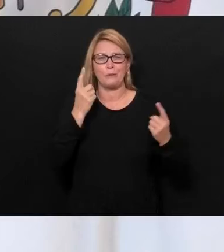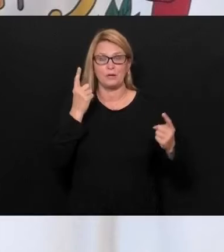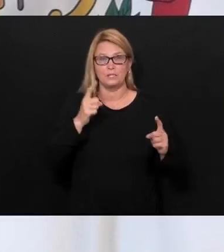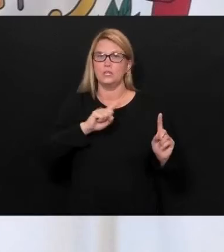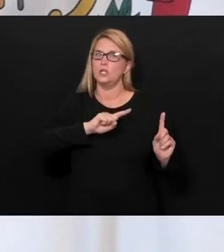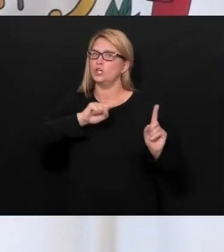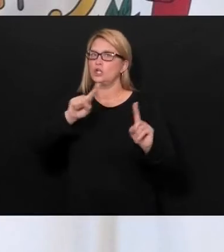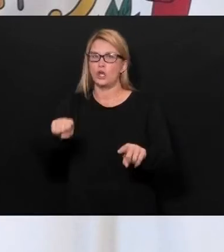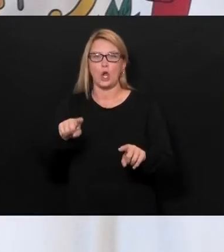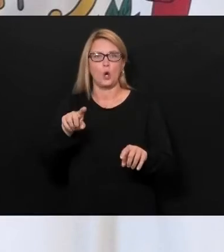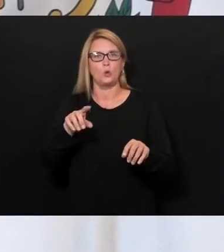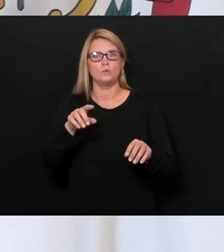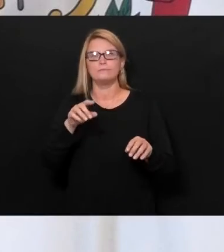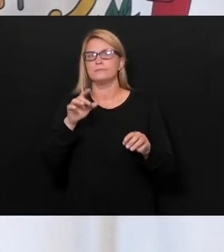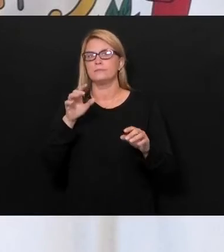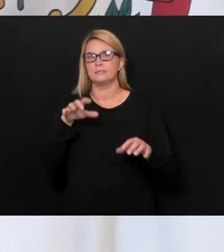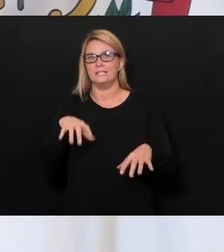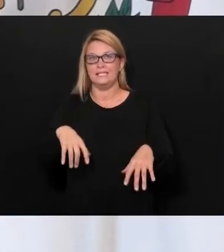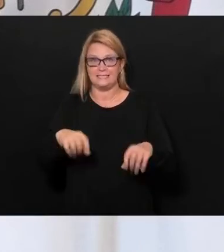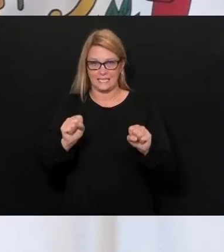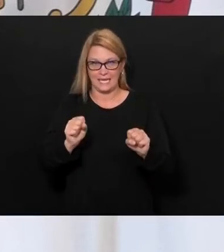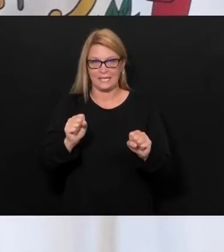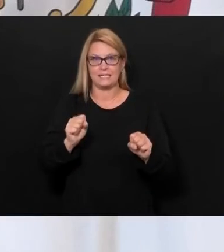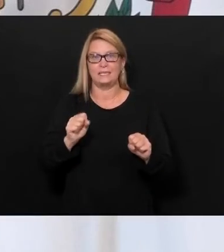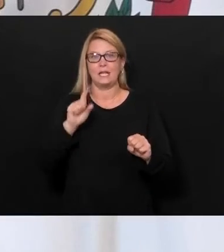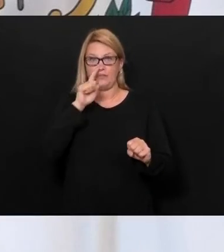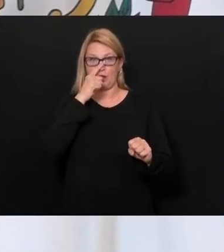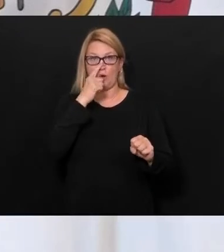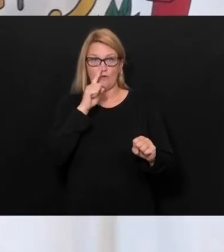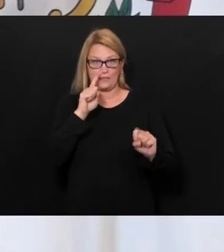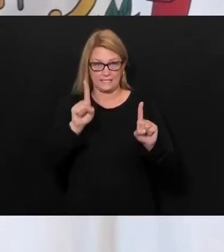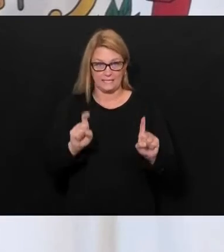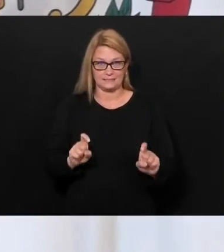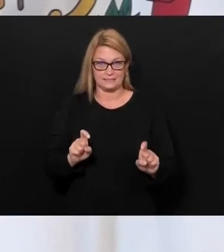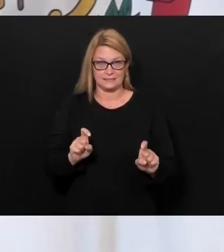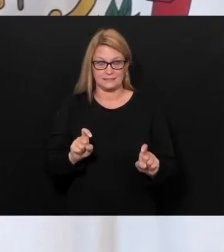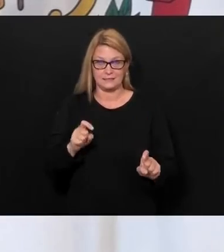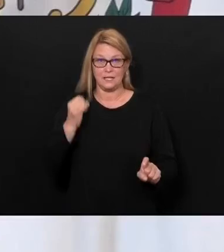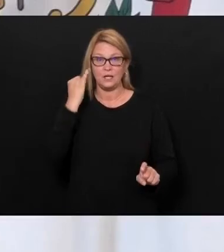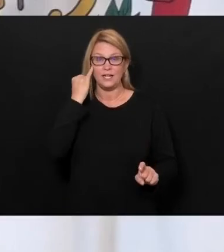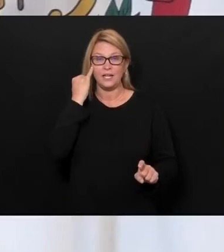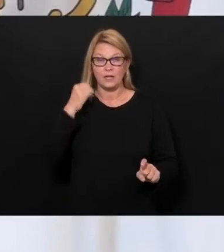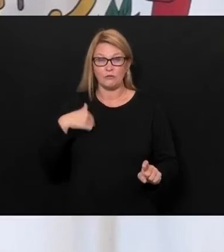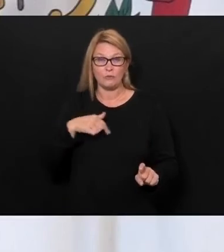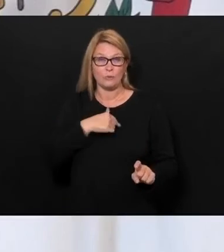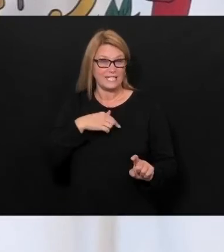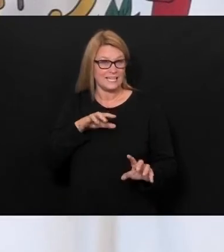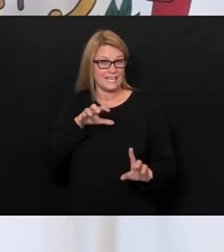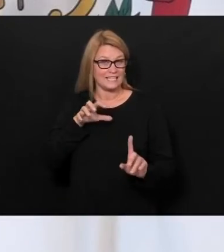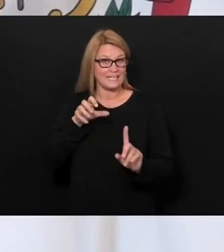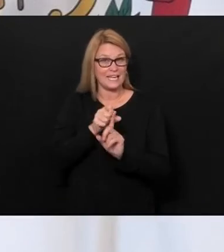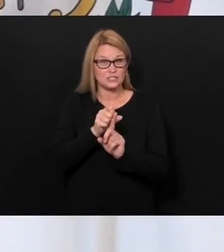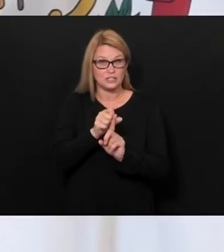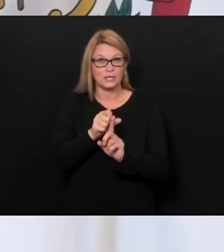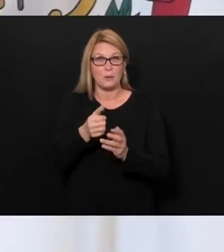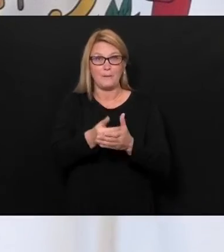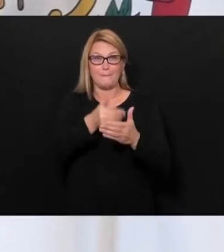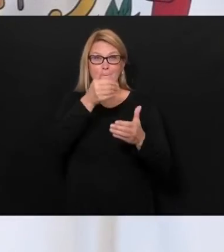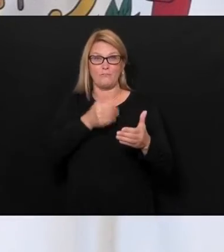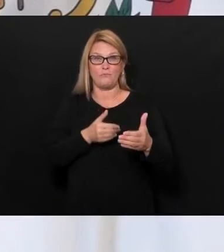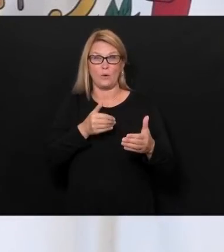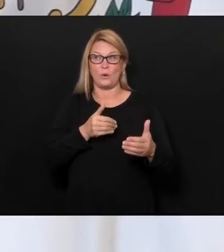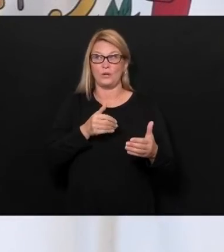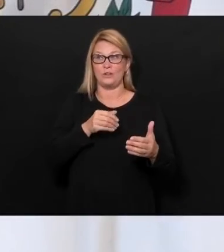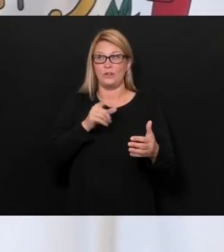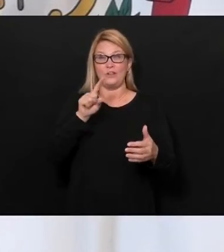go somewhere and get a COVID test. If we can catch this before the 6th day, or really